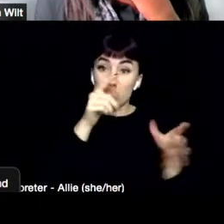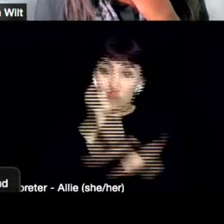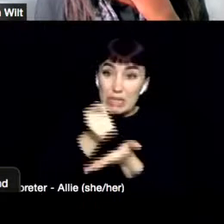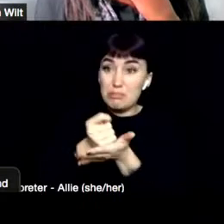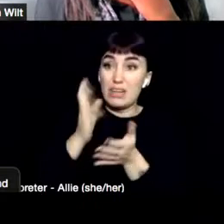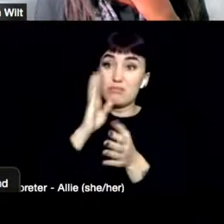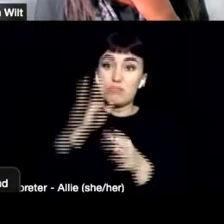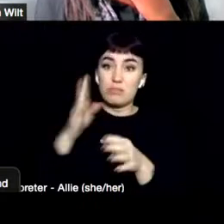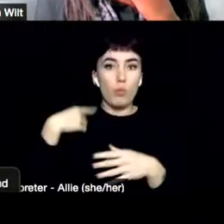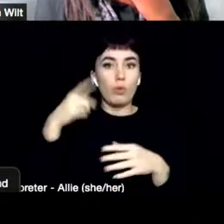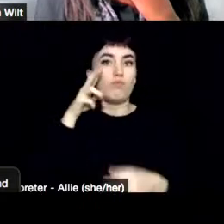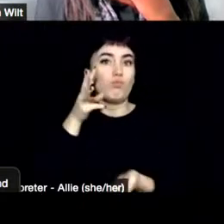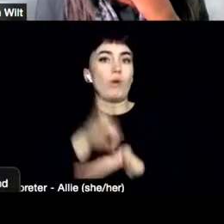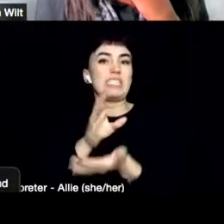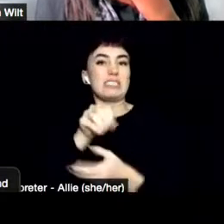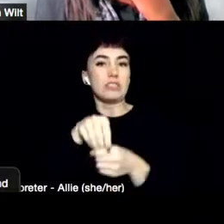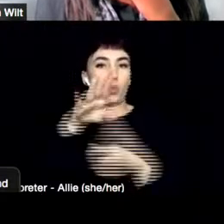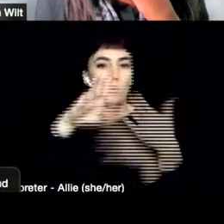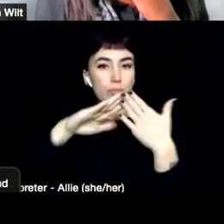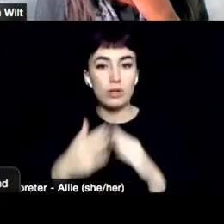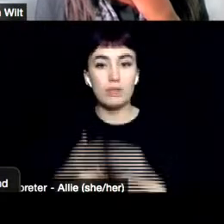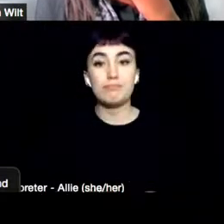30 seconds.